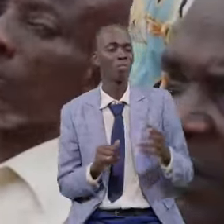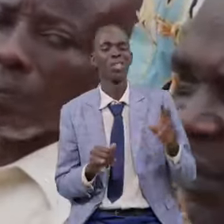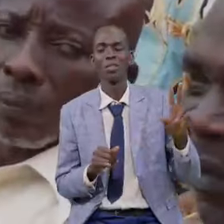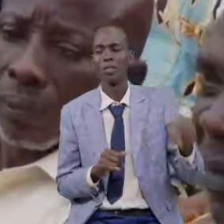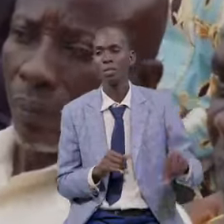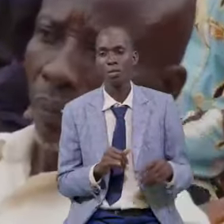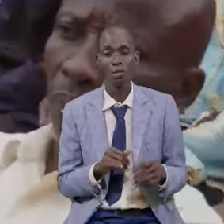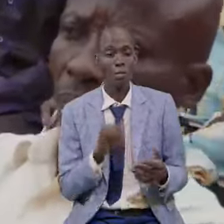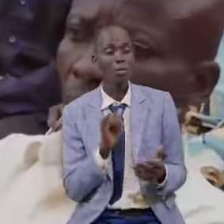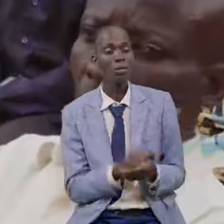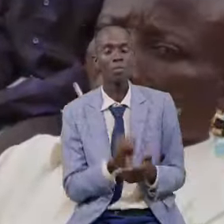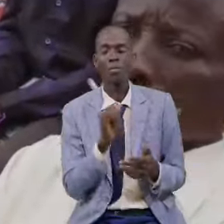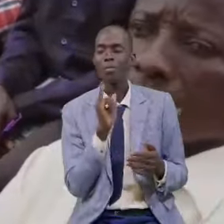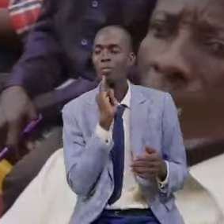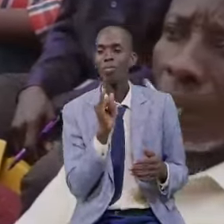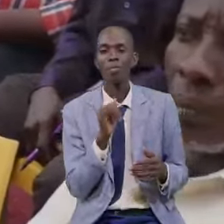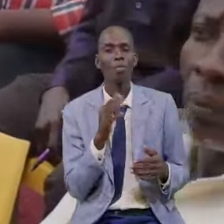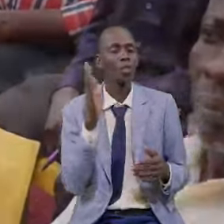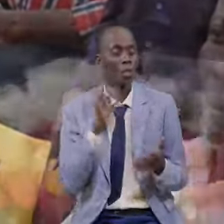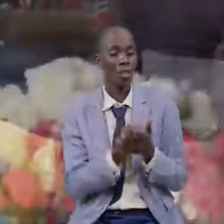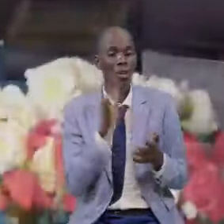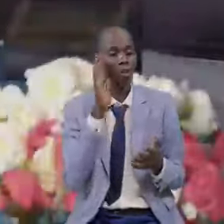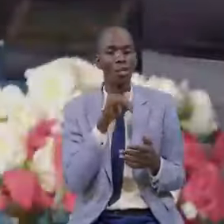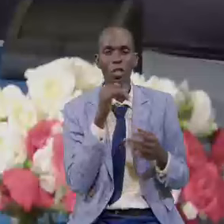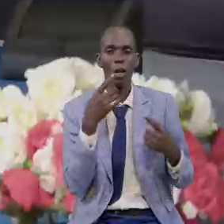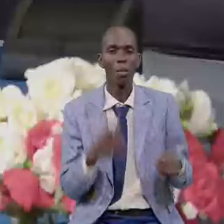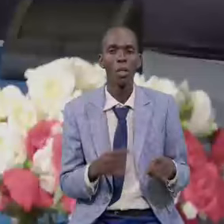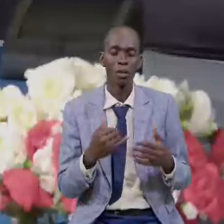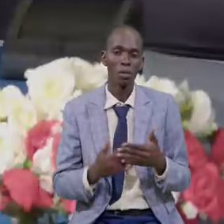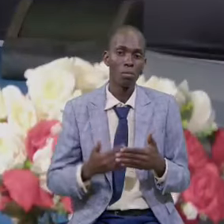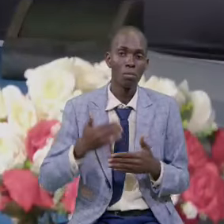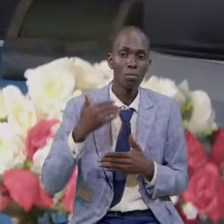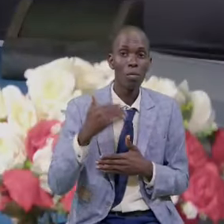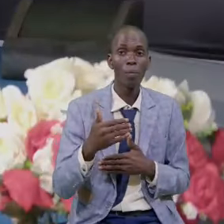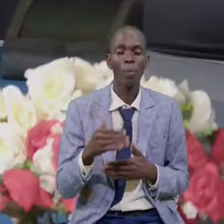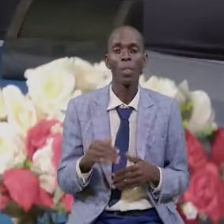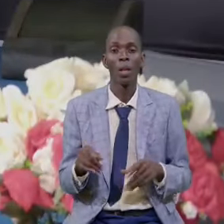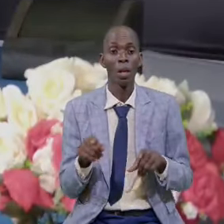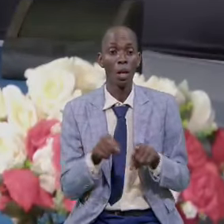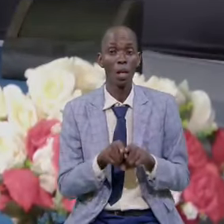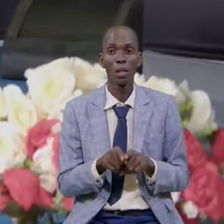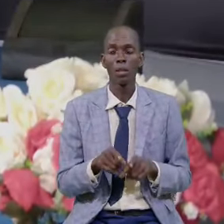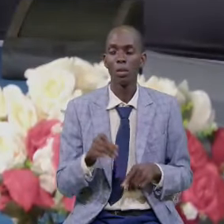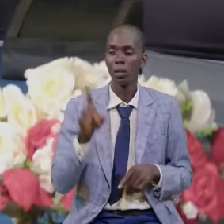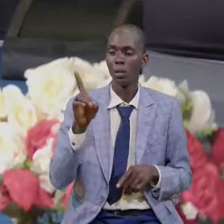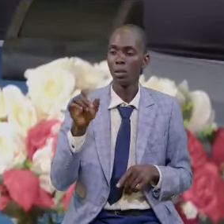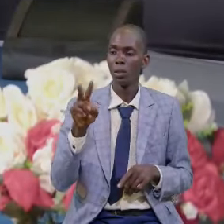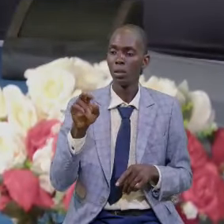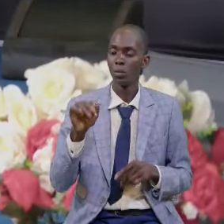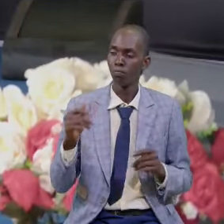not happen. And now we go to the next. As he confronted Goliath, now he